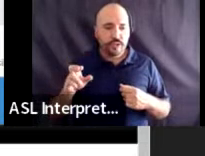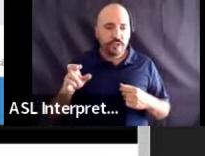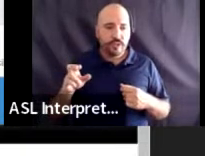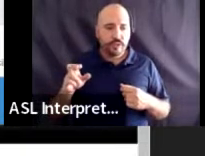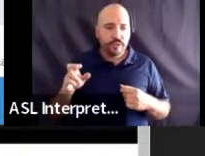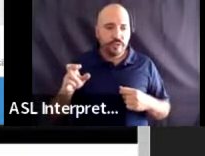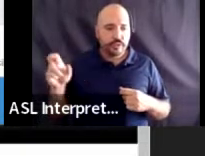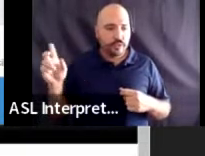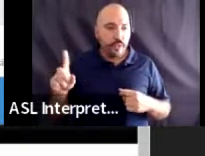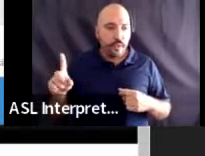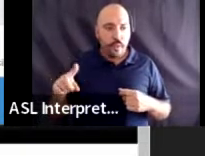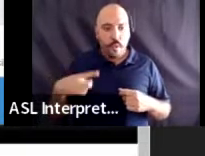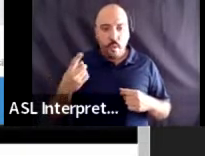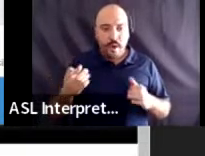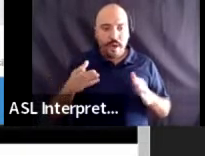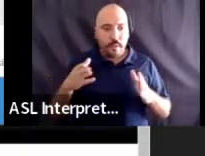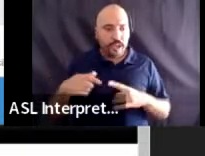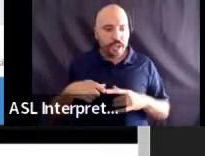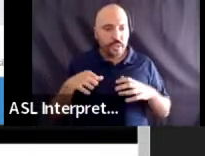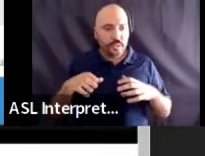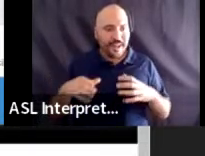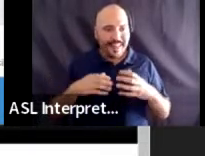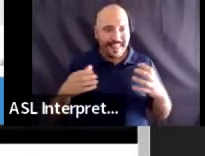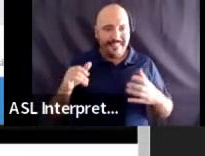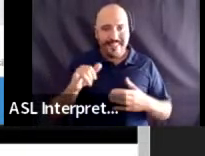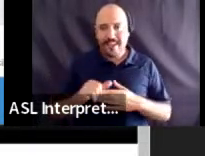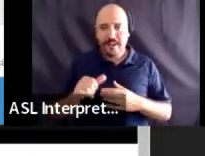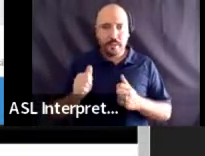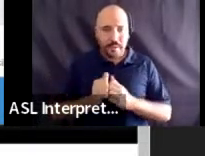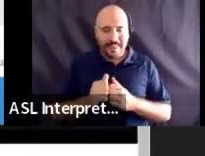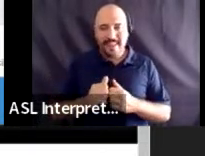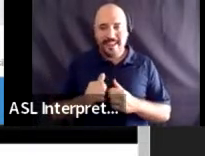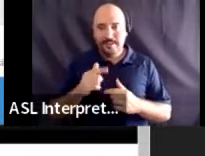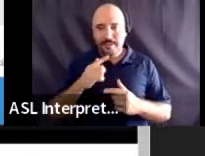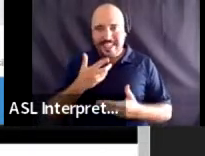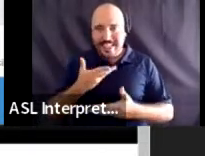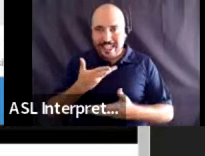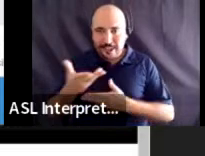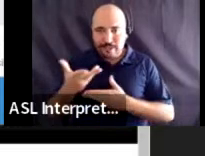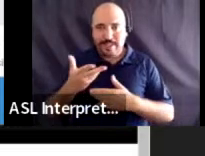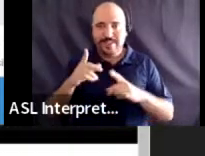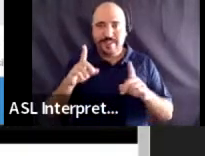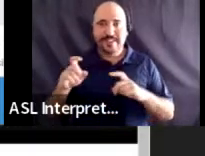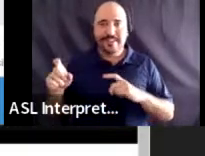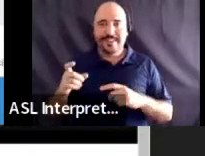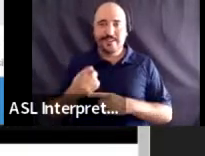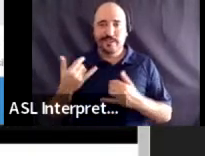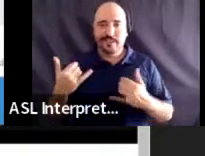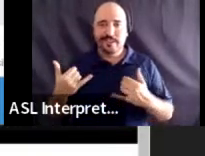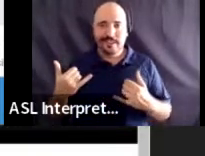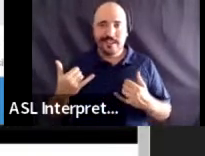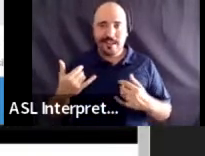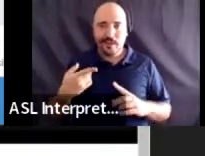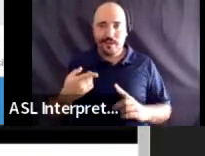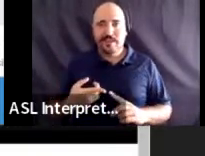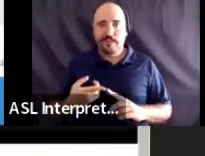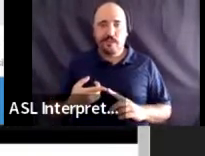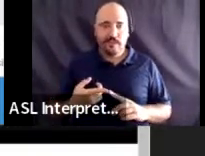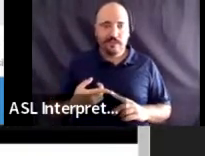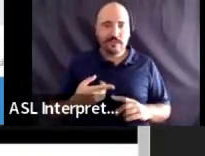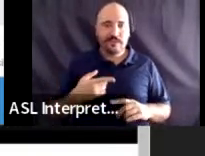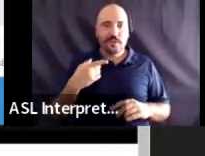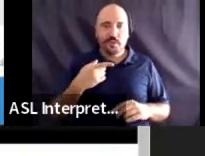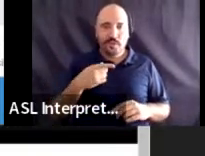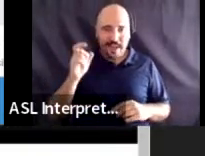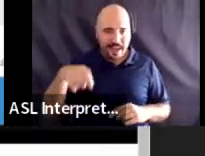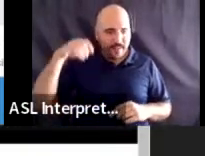the only way to do a lot of it is with interactive testing, and at this point, and you do